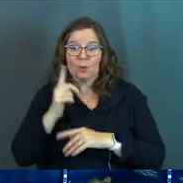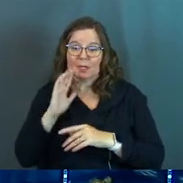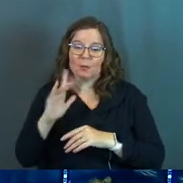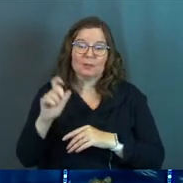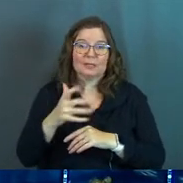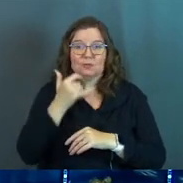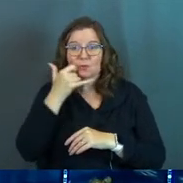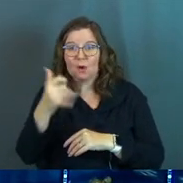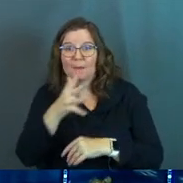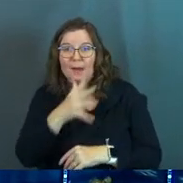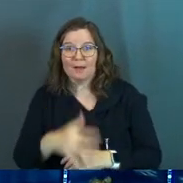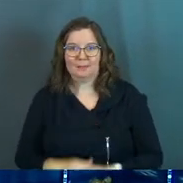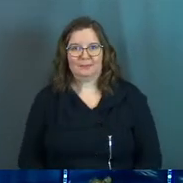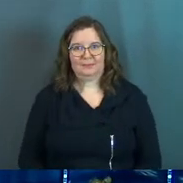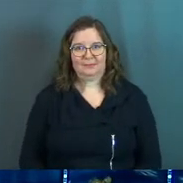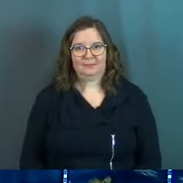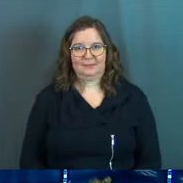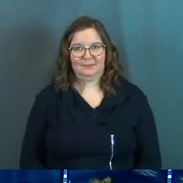it's going to need to call mom.